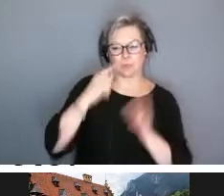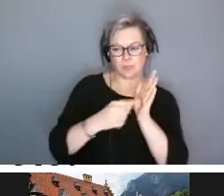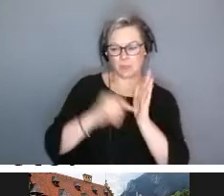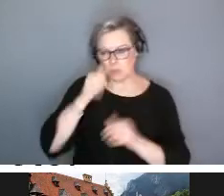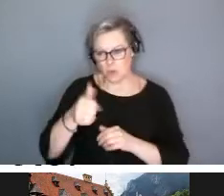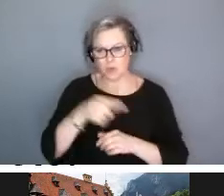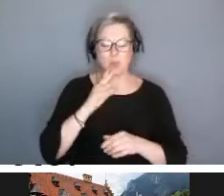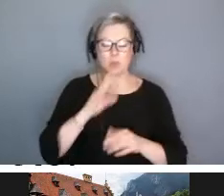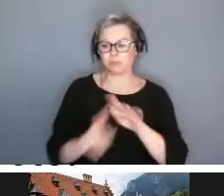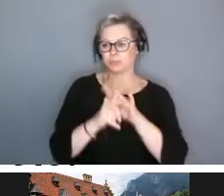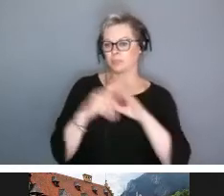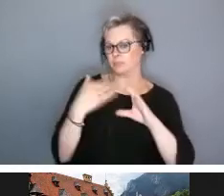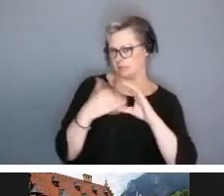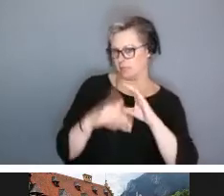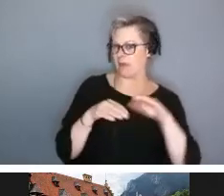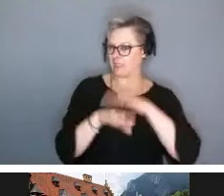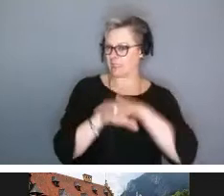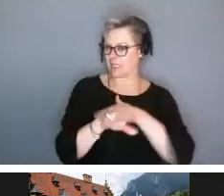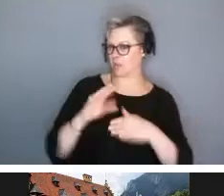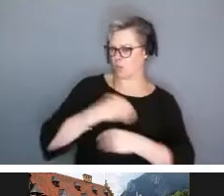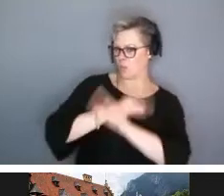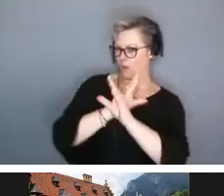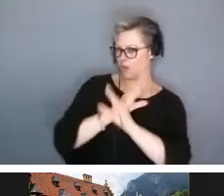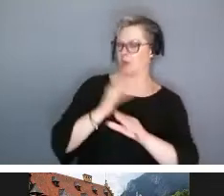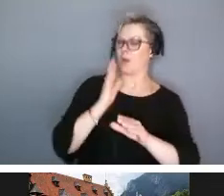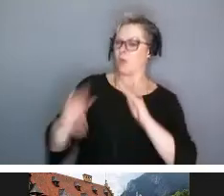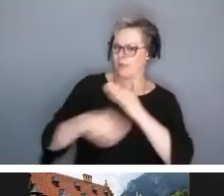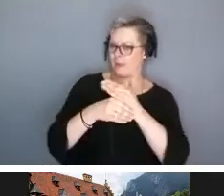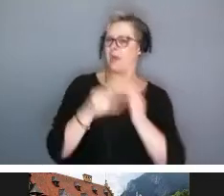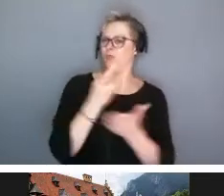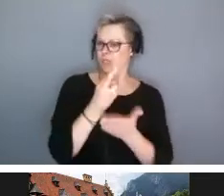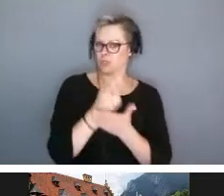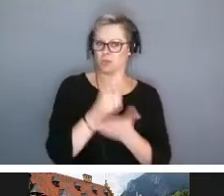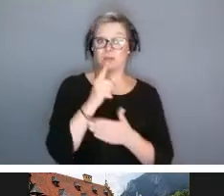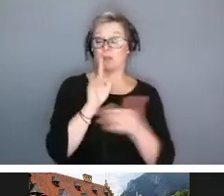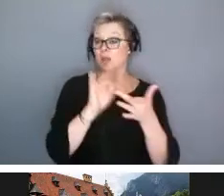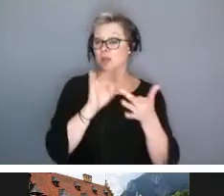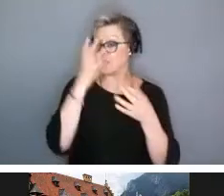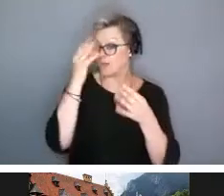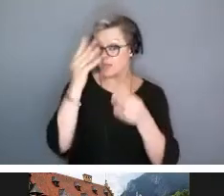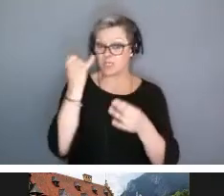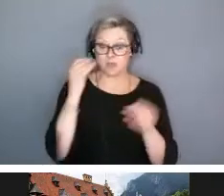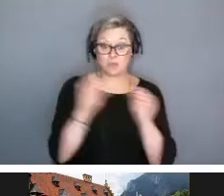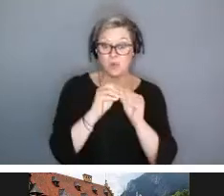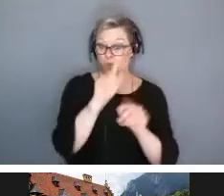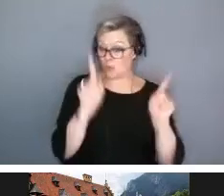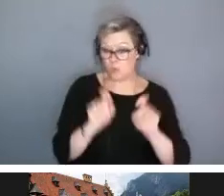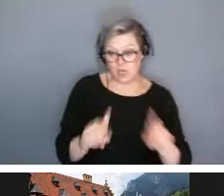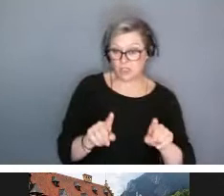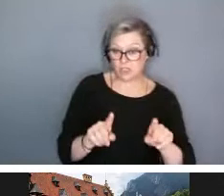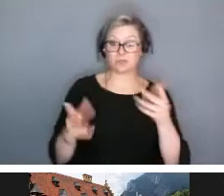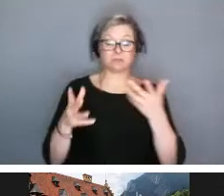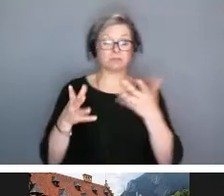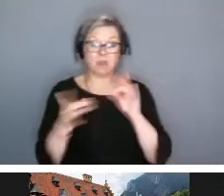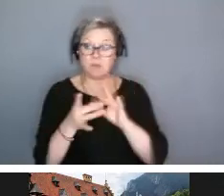the webinar, and I'll put the resources in there as well. And here's our contact information. If you have further questions or you have further comments, you'd like to reach out to